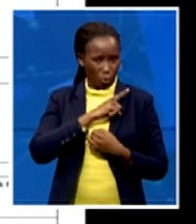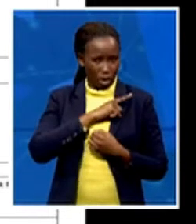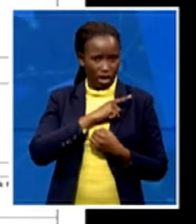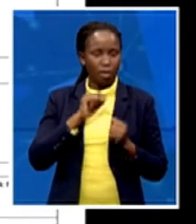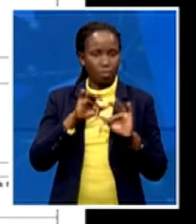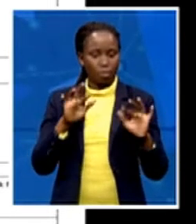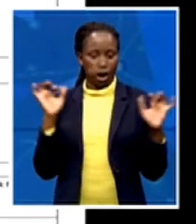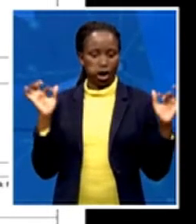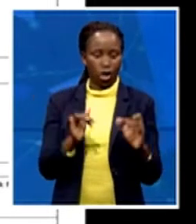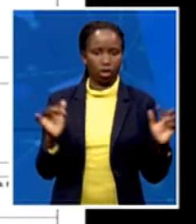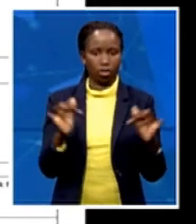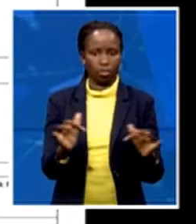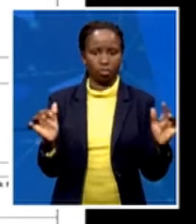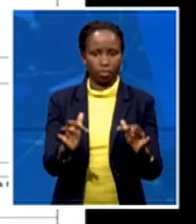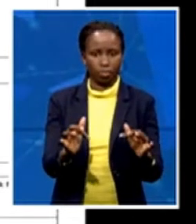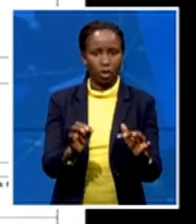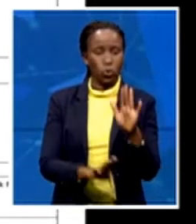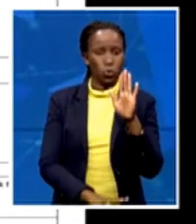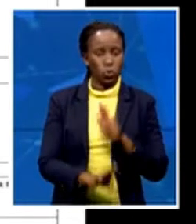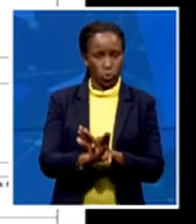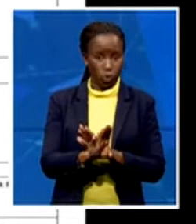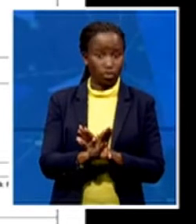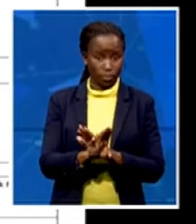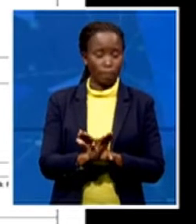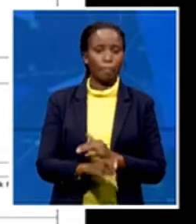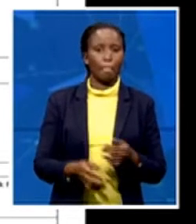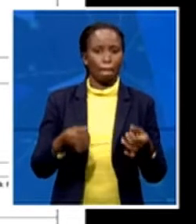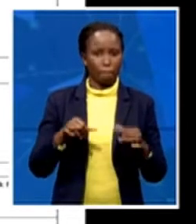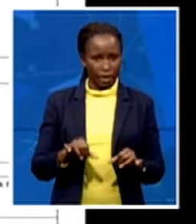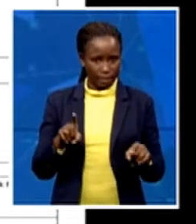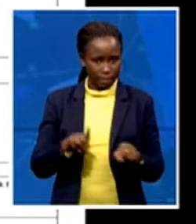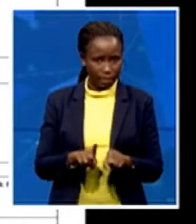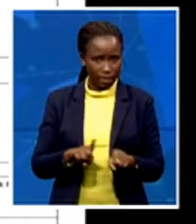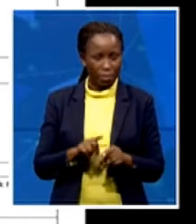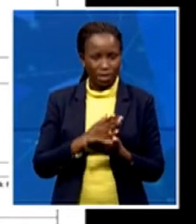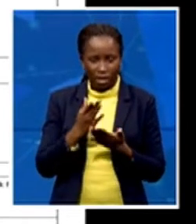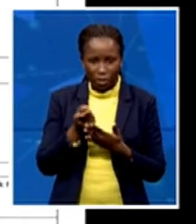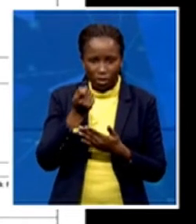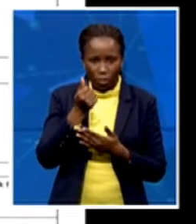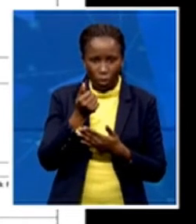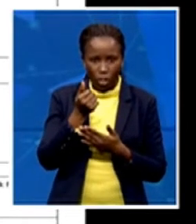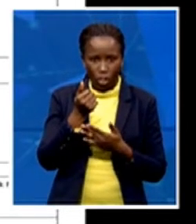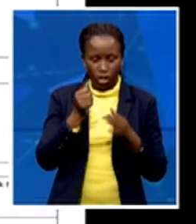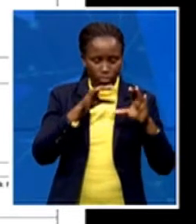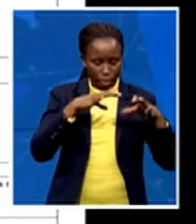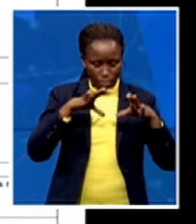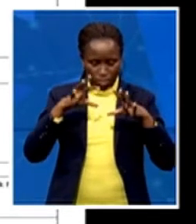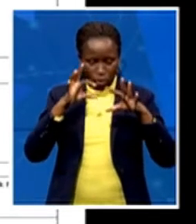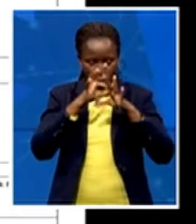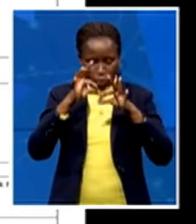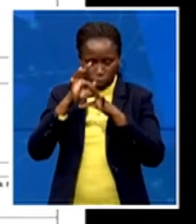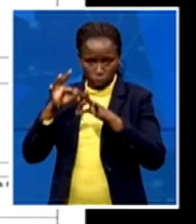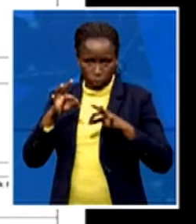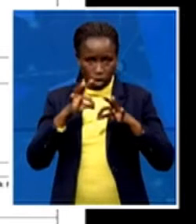wave. There's several smaller school clusters, but it must be noted that transmission is not at the